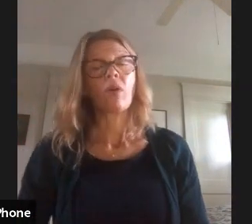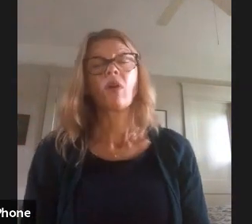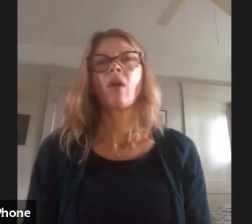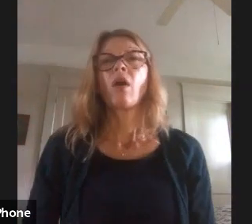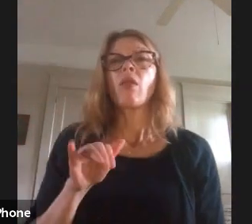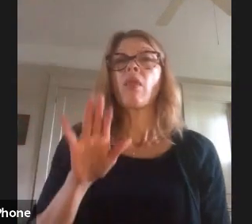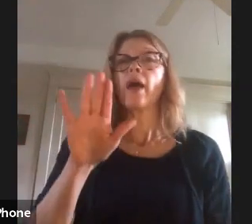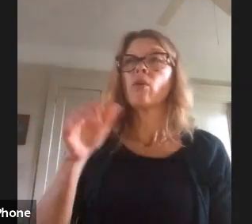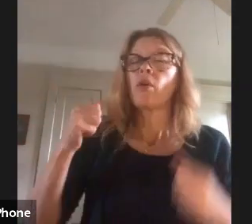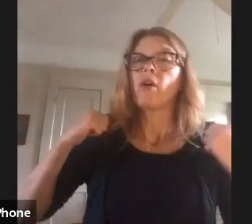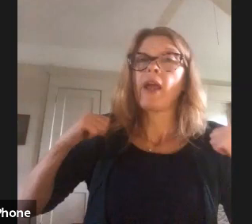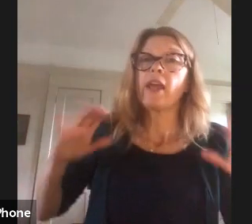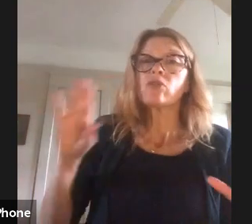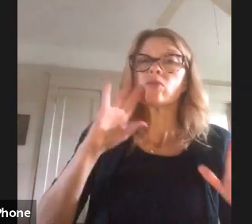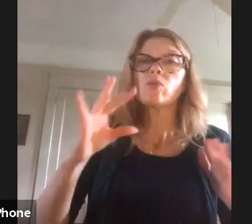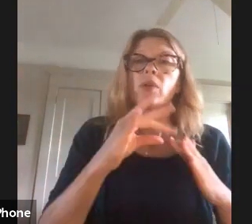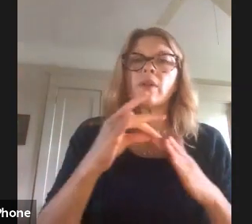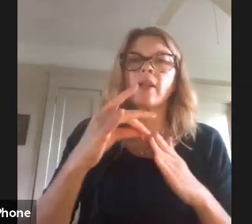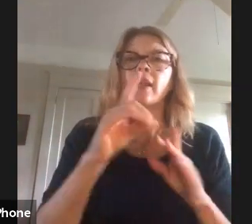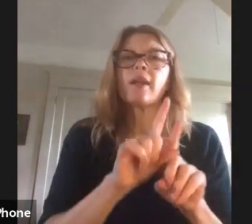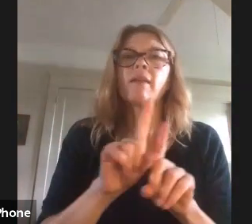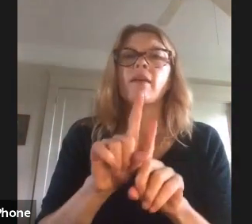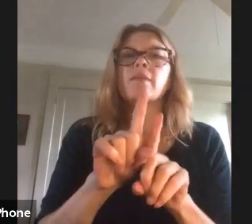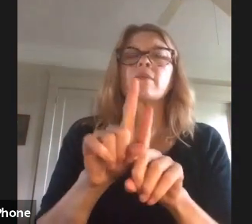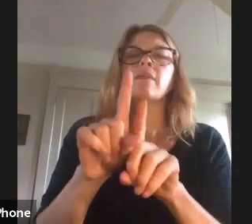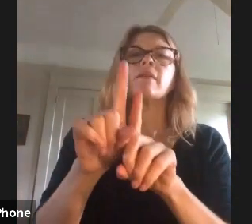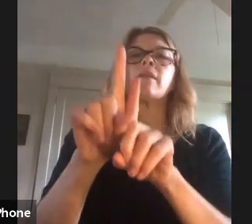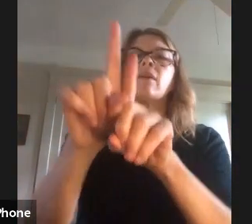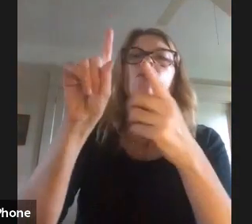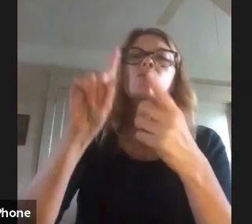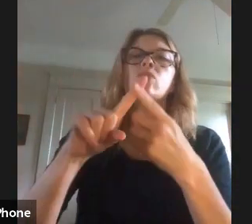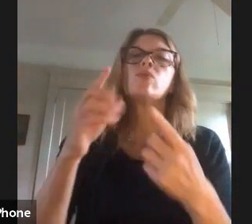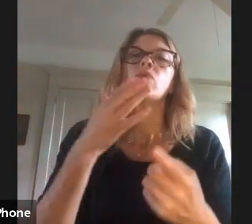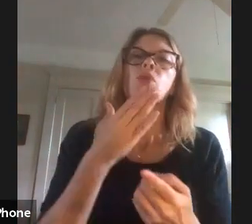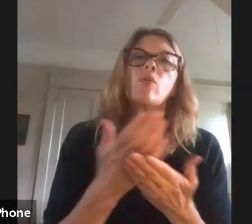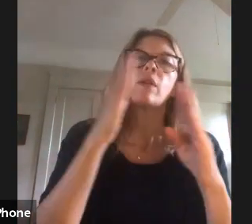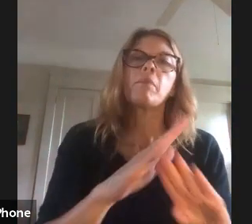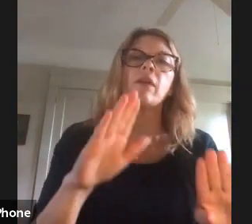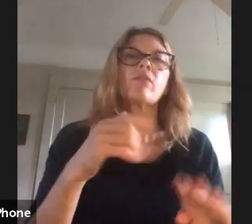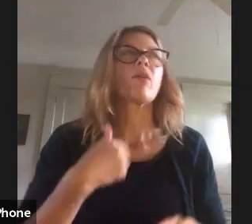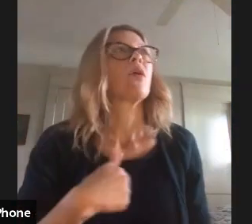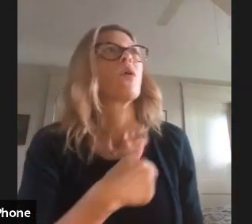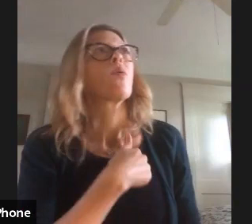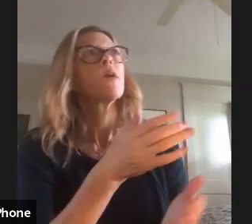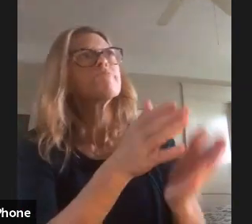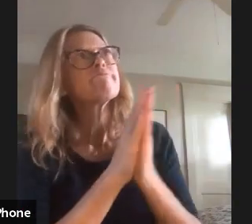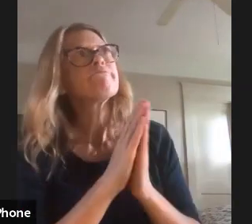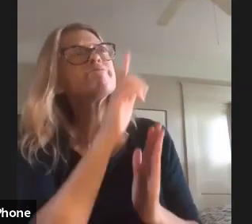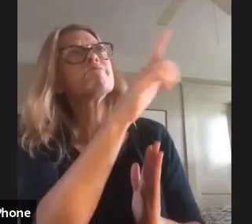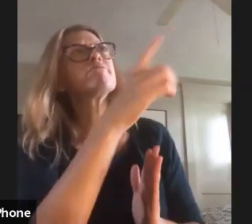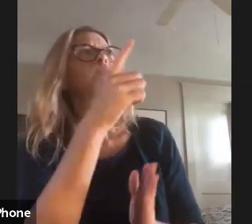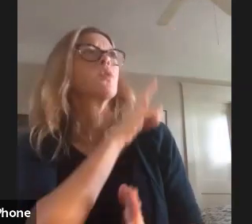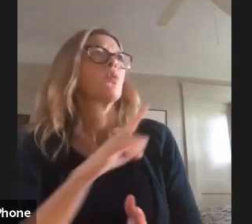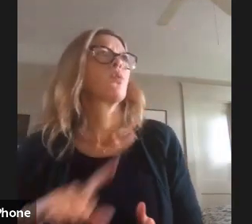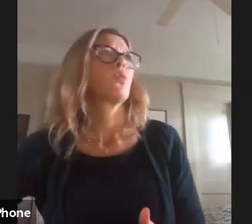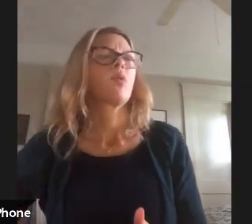angels may lead us in paths of peace and goodwill, we entreat you, O Lord. That we may